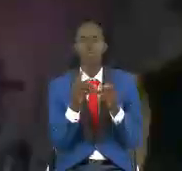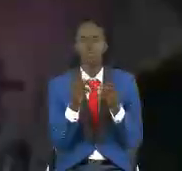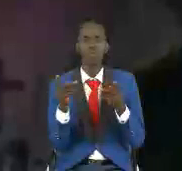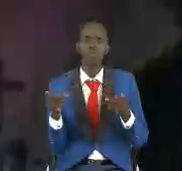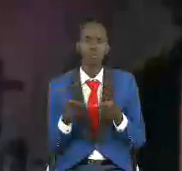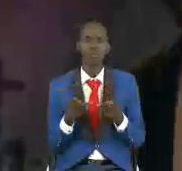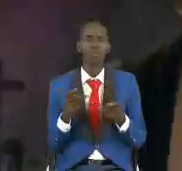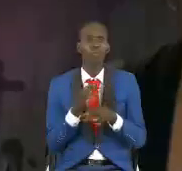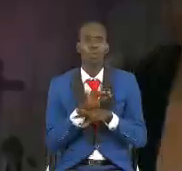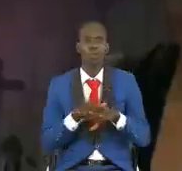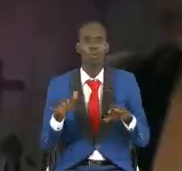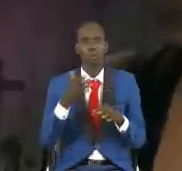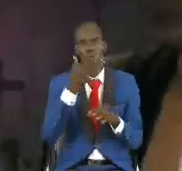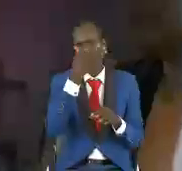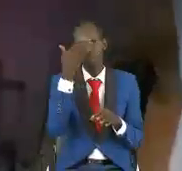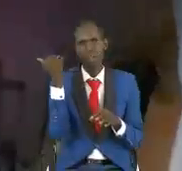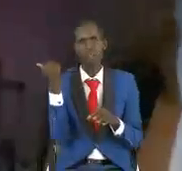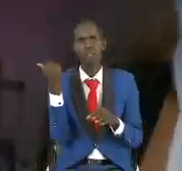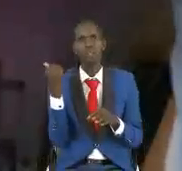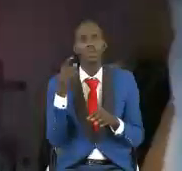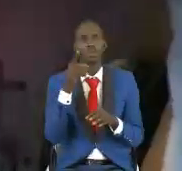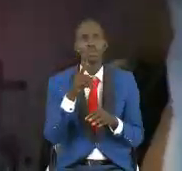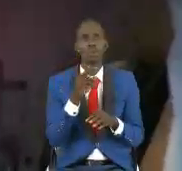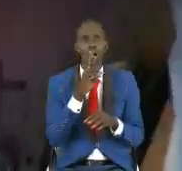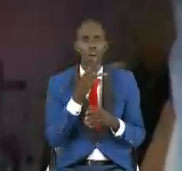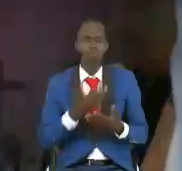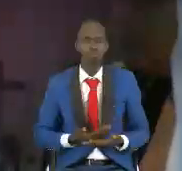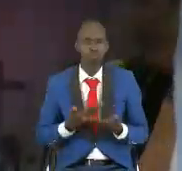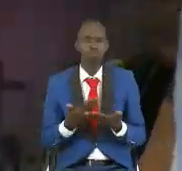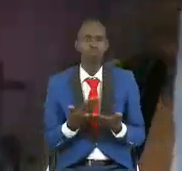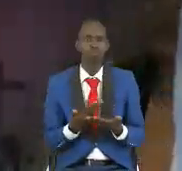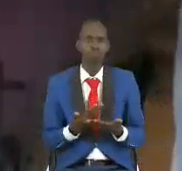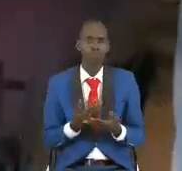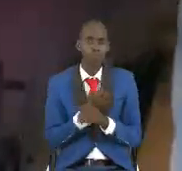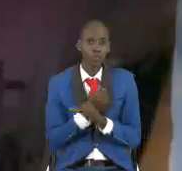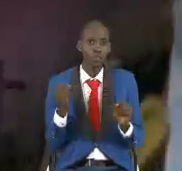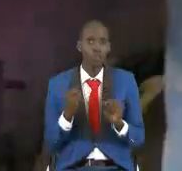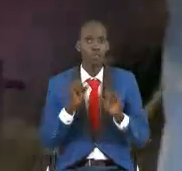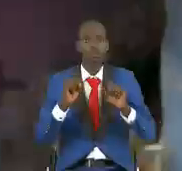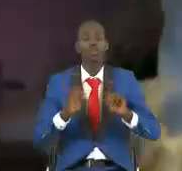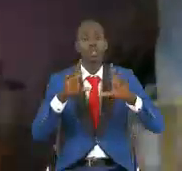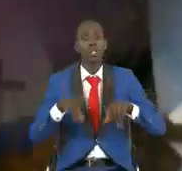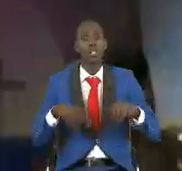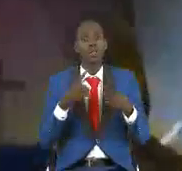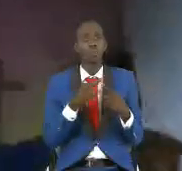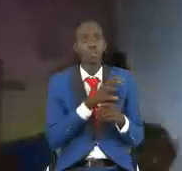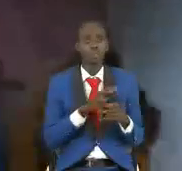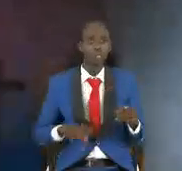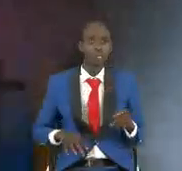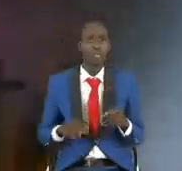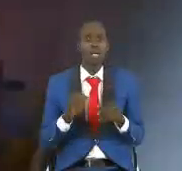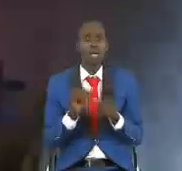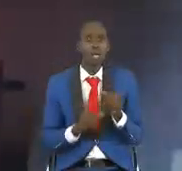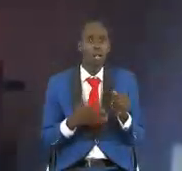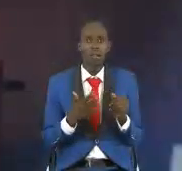forget, you have been born again, you have given your life to Christ, and so everything you are going to